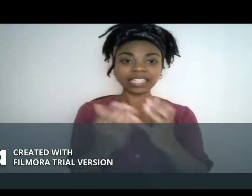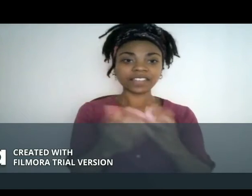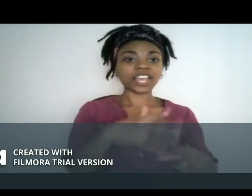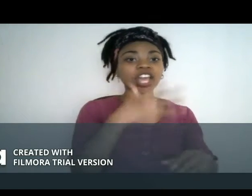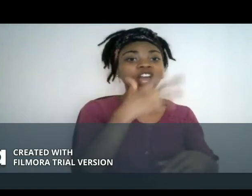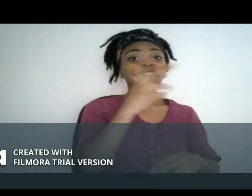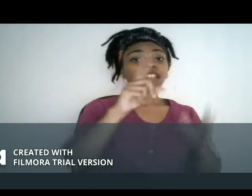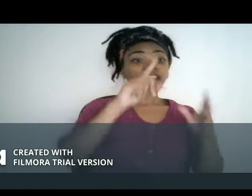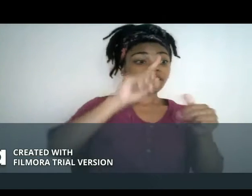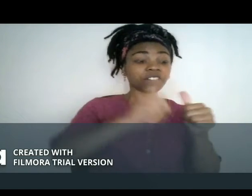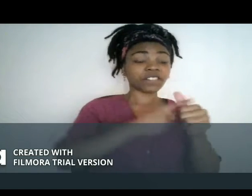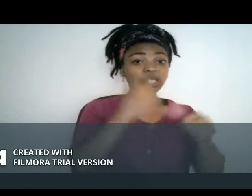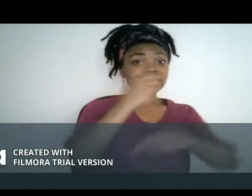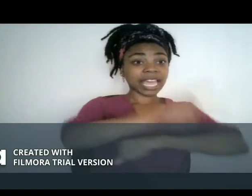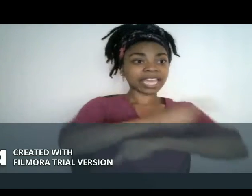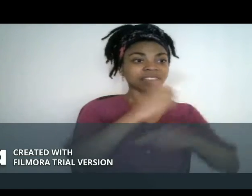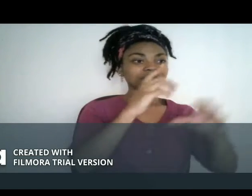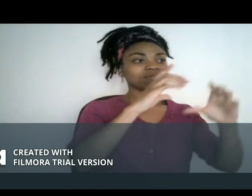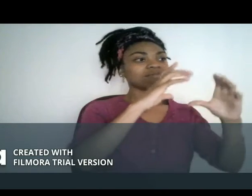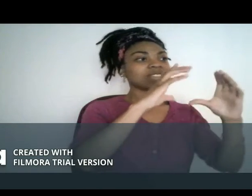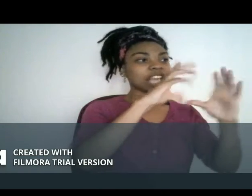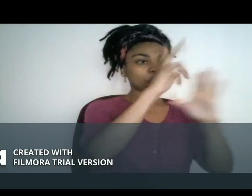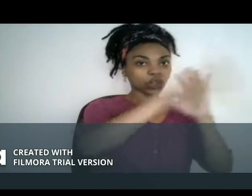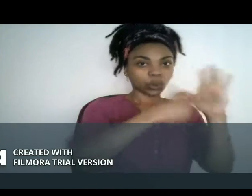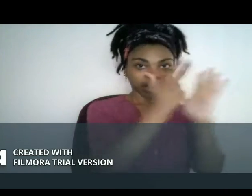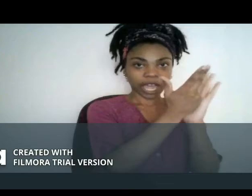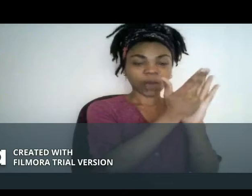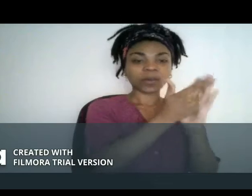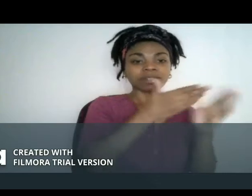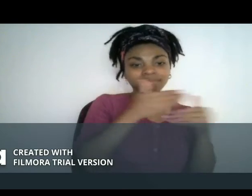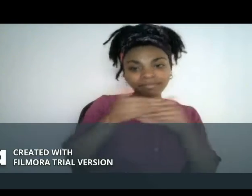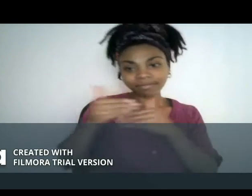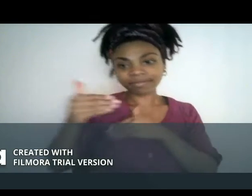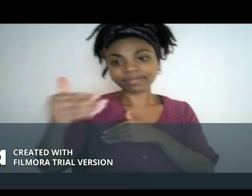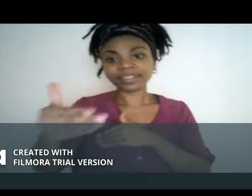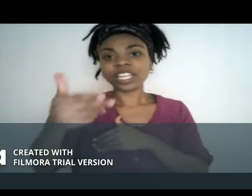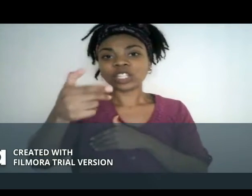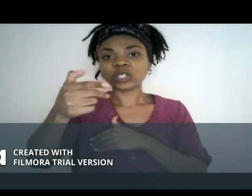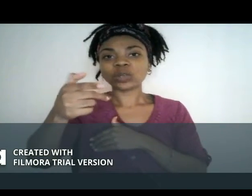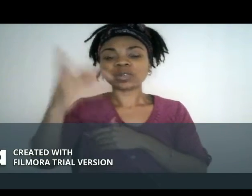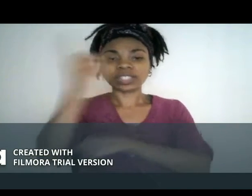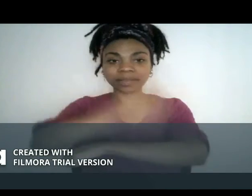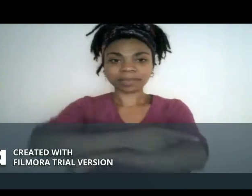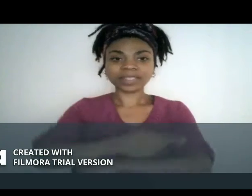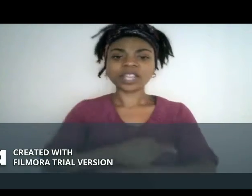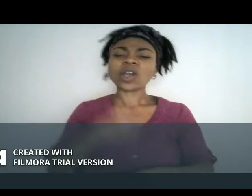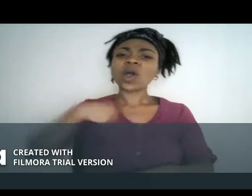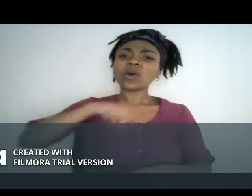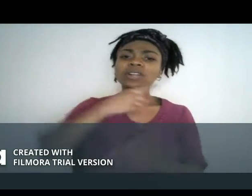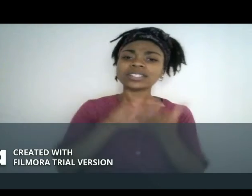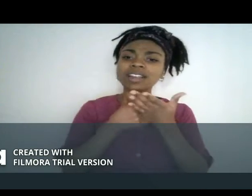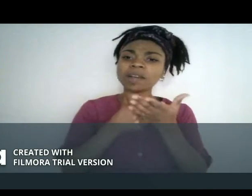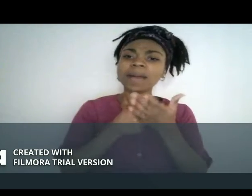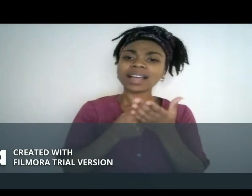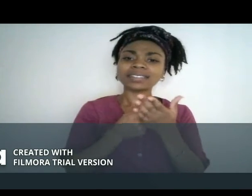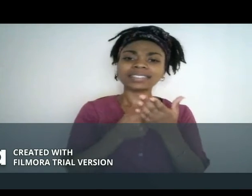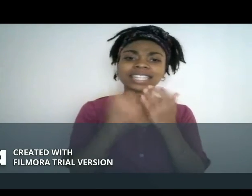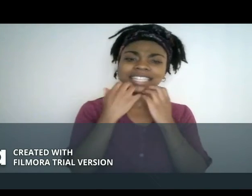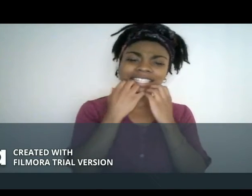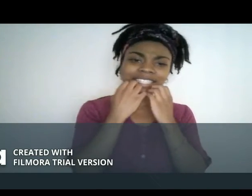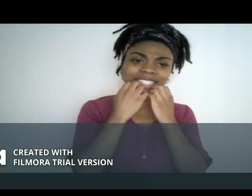And then 20 days after that, we form a group around it. It's private. And we're talking about sacred beauty to heal your life. Do you know how